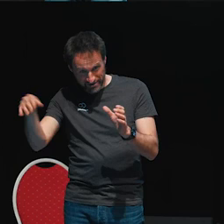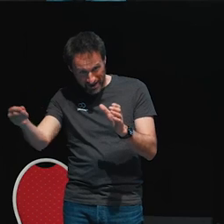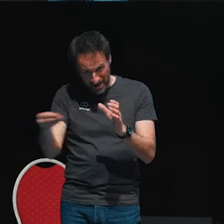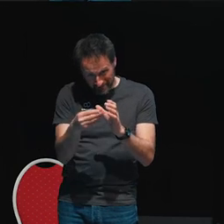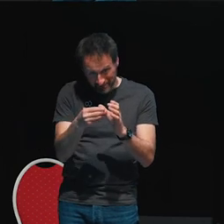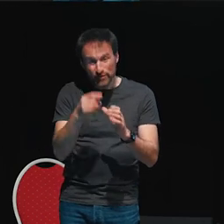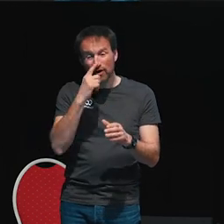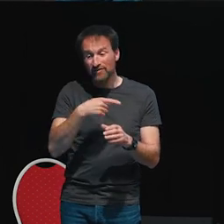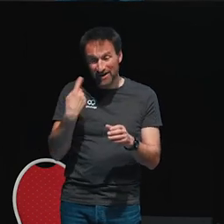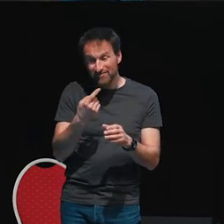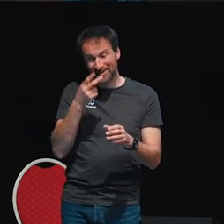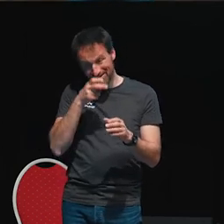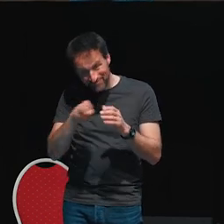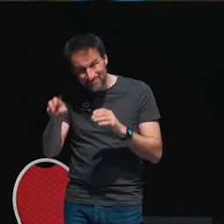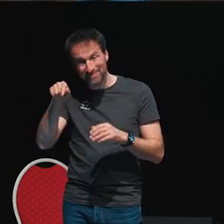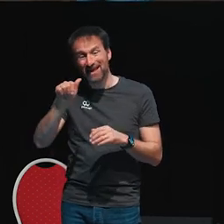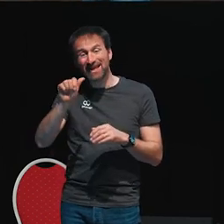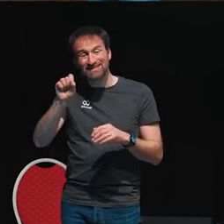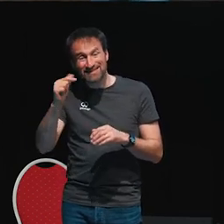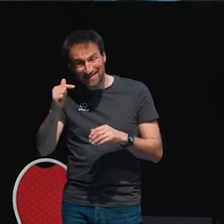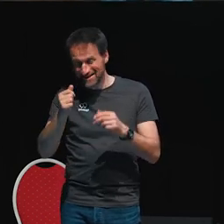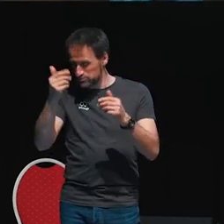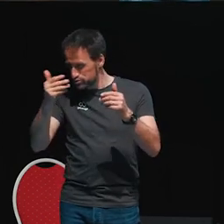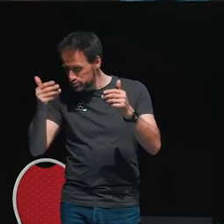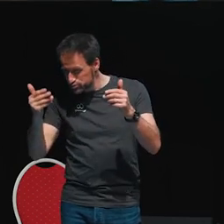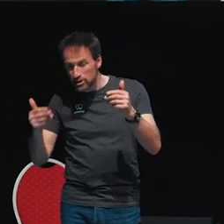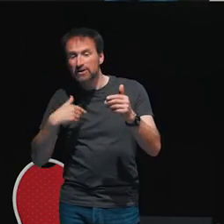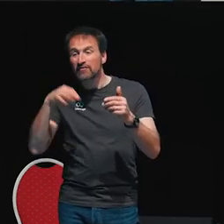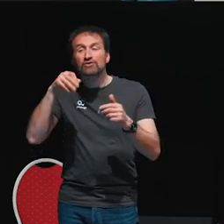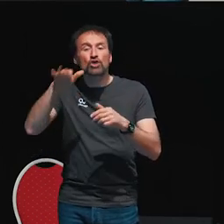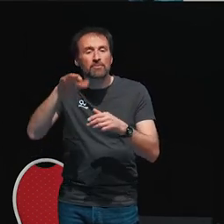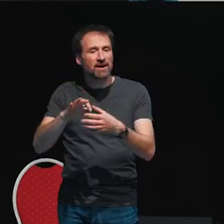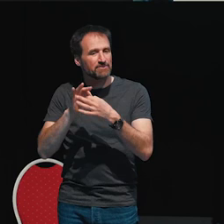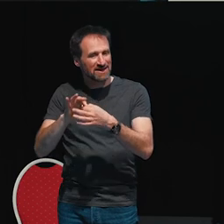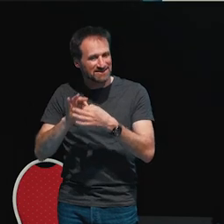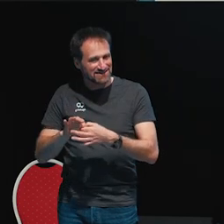AST, we found two more dependencies. So we attach them as edges in our graph.